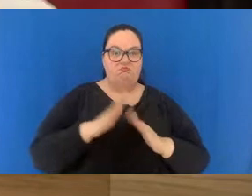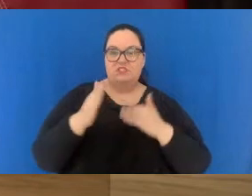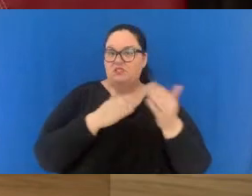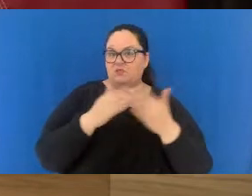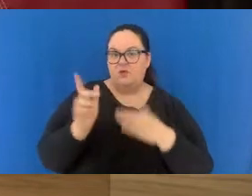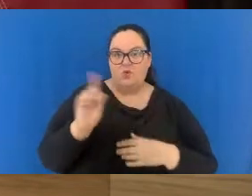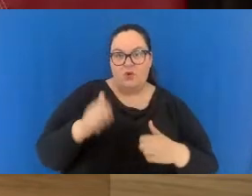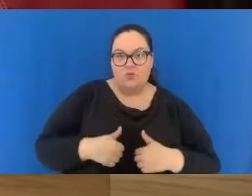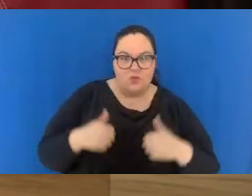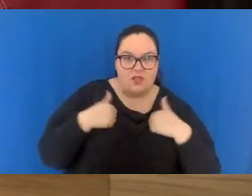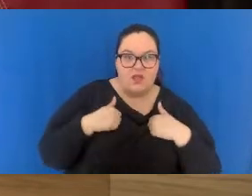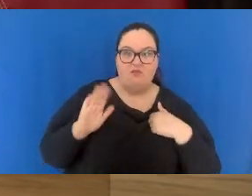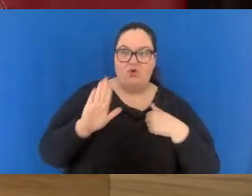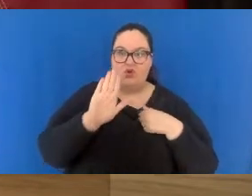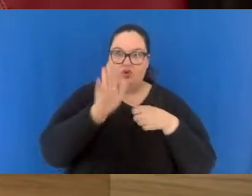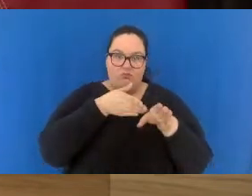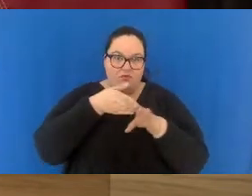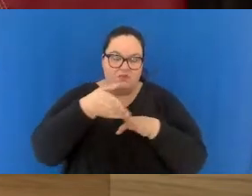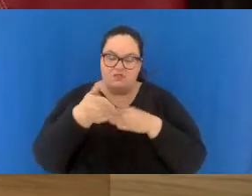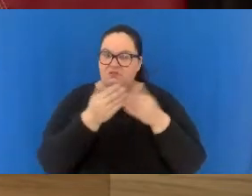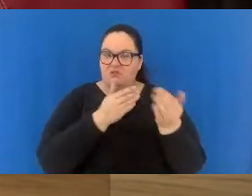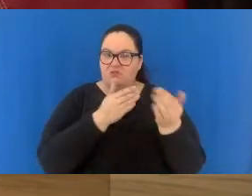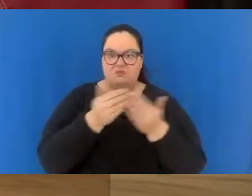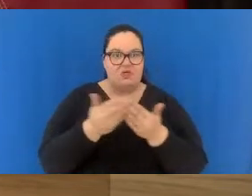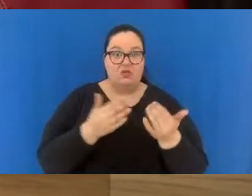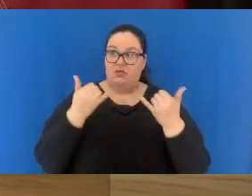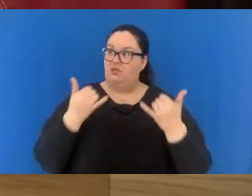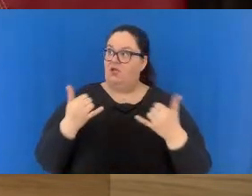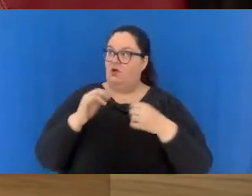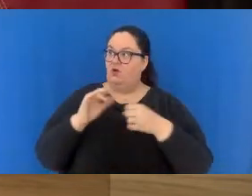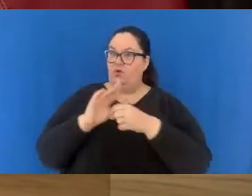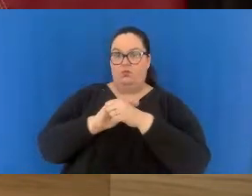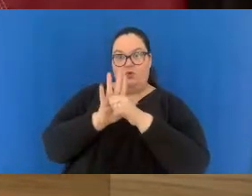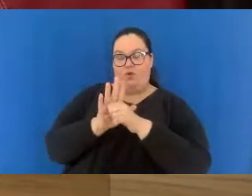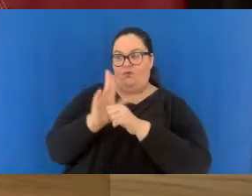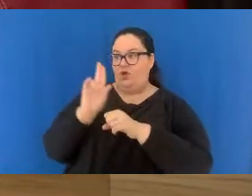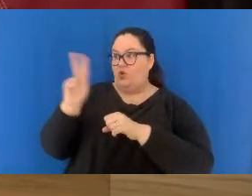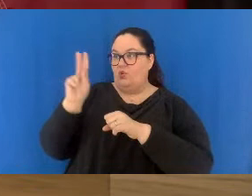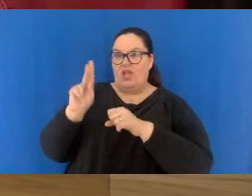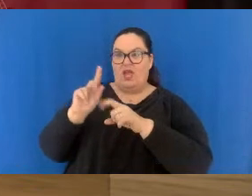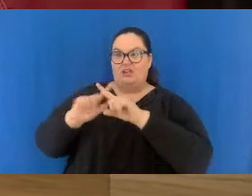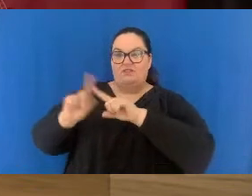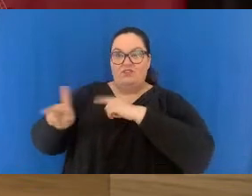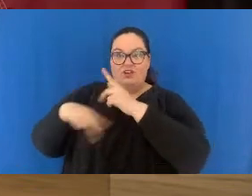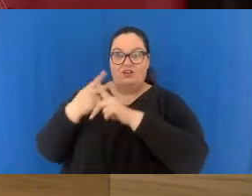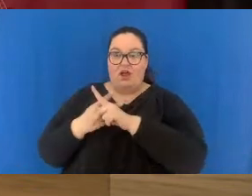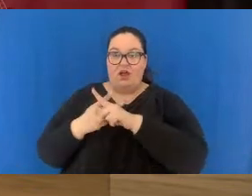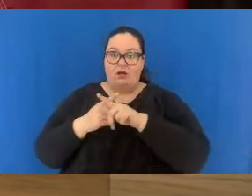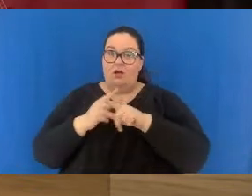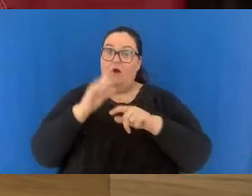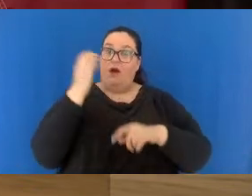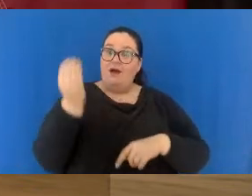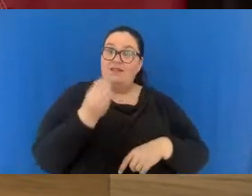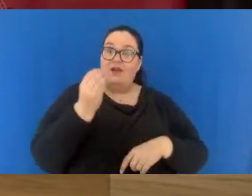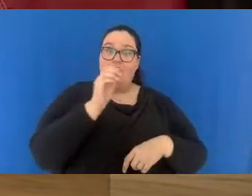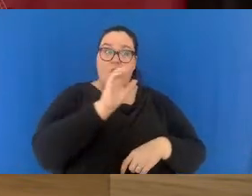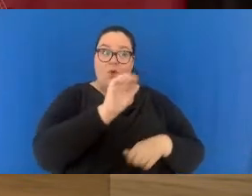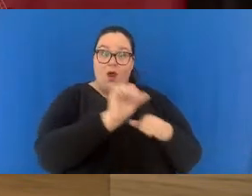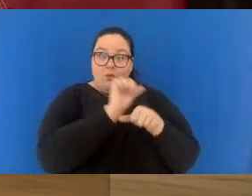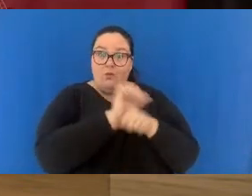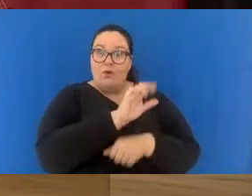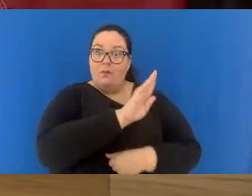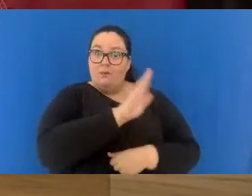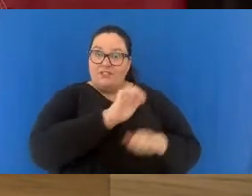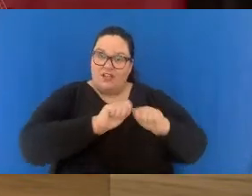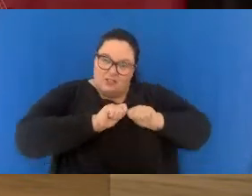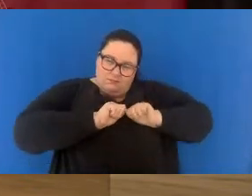you do for a living. Right now, these variants have caught fire across Ontario, Alberta, Saskatchewan, British Columbia.